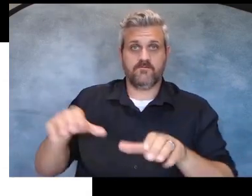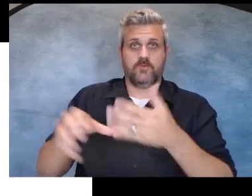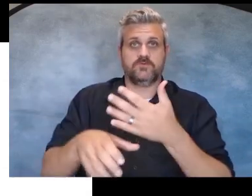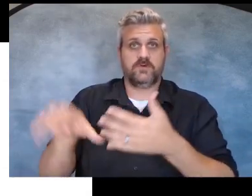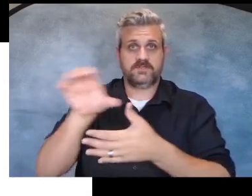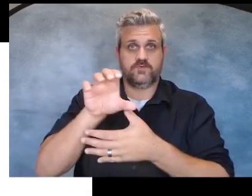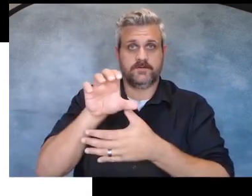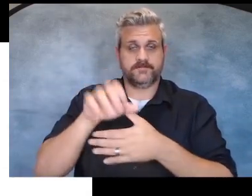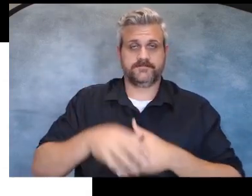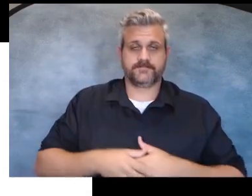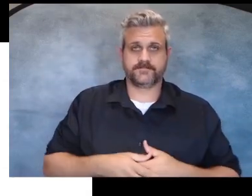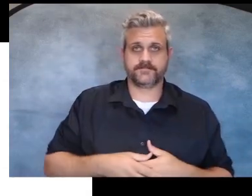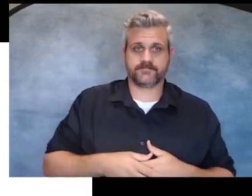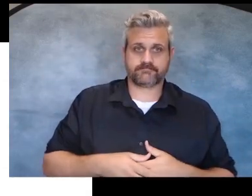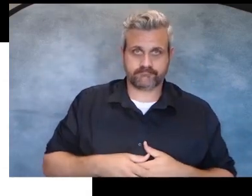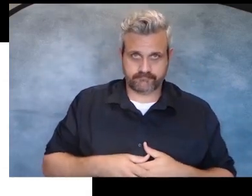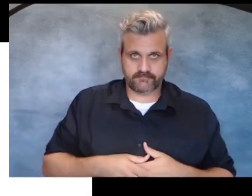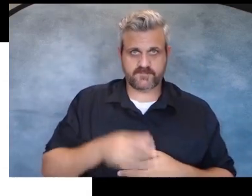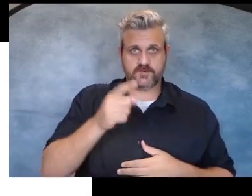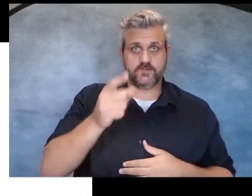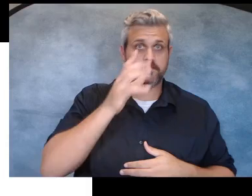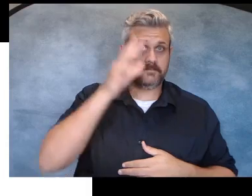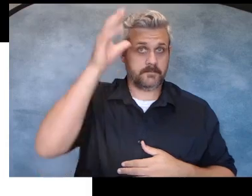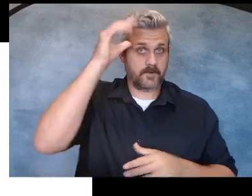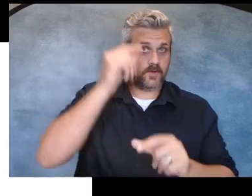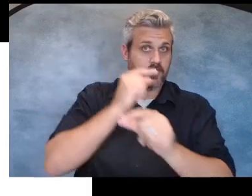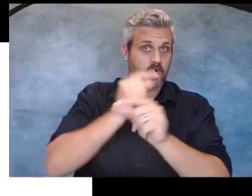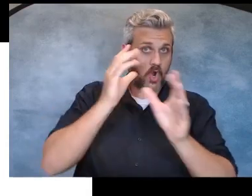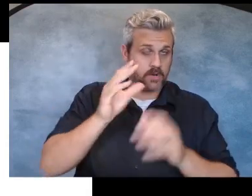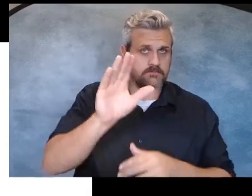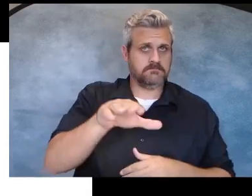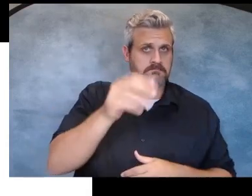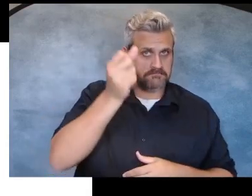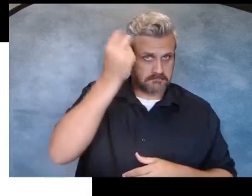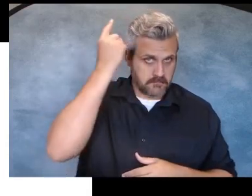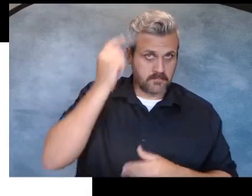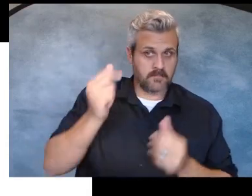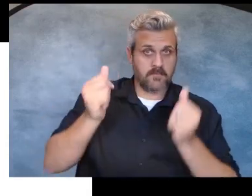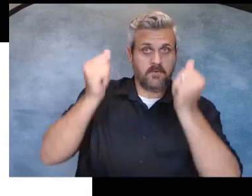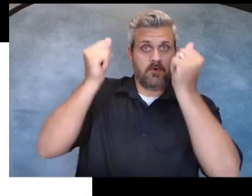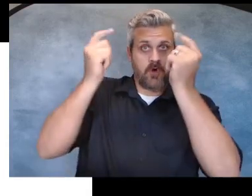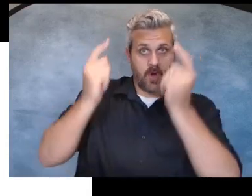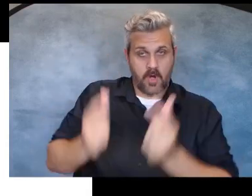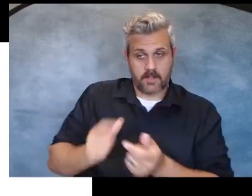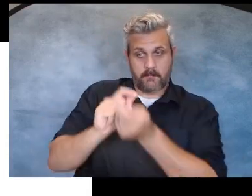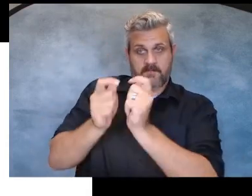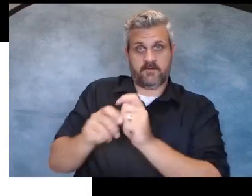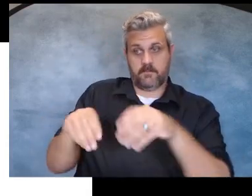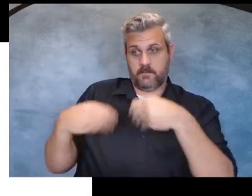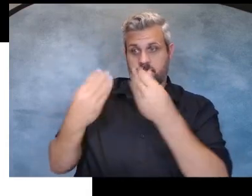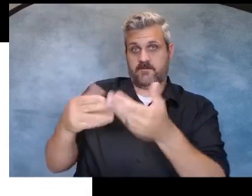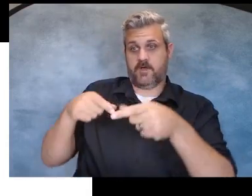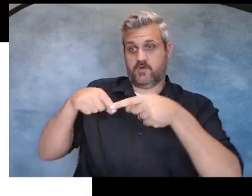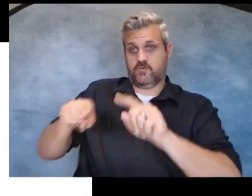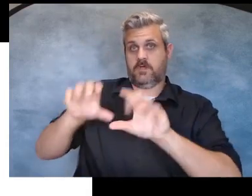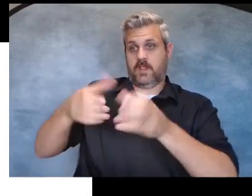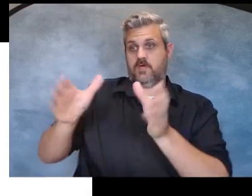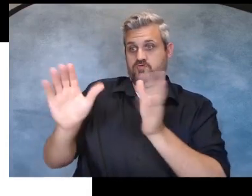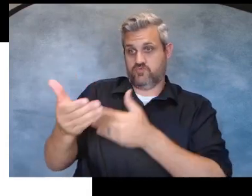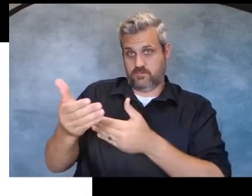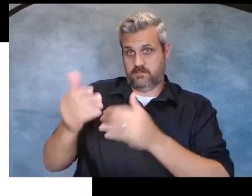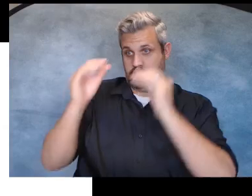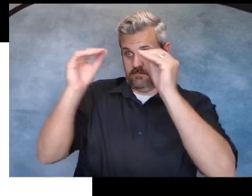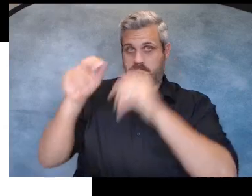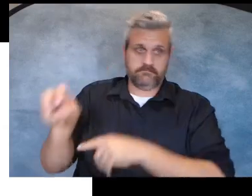or performance criteria. As a parent or guardian, you will need to understand that all modifications provided during classroom